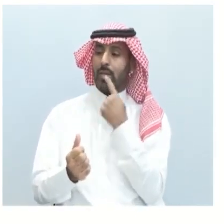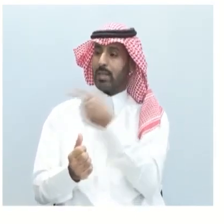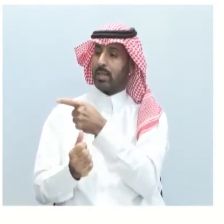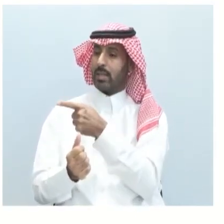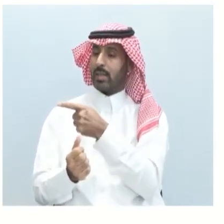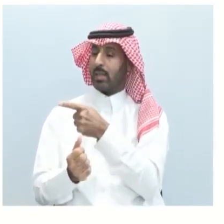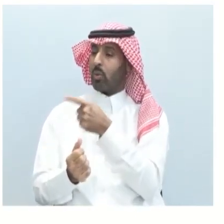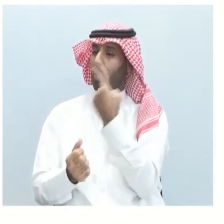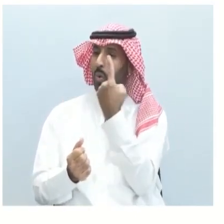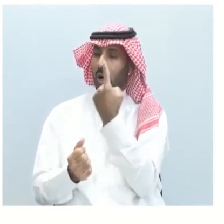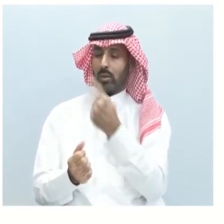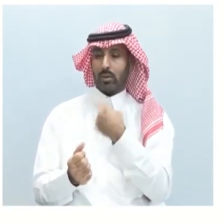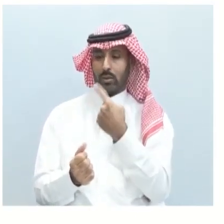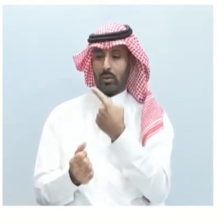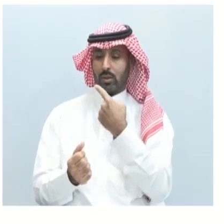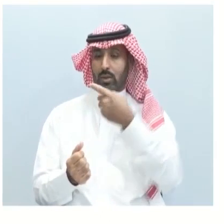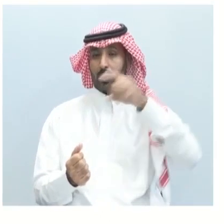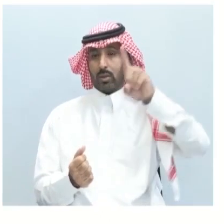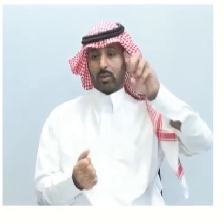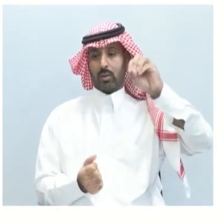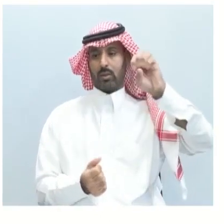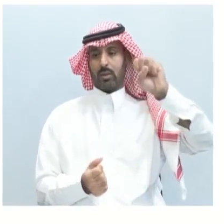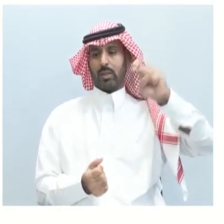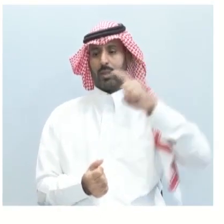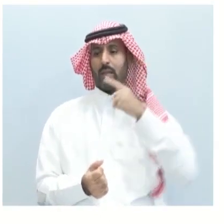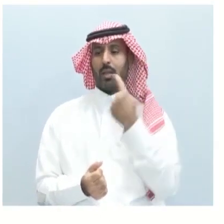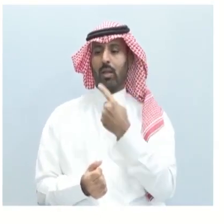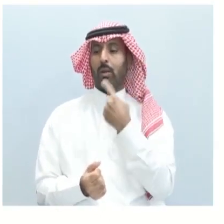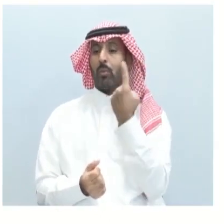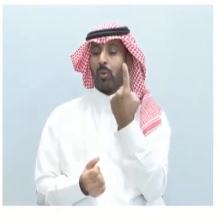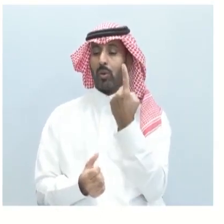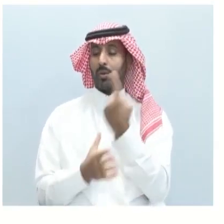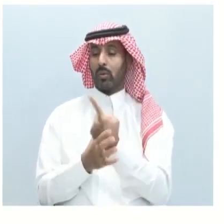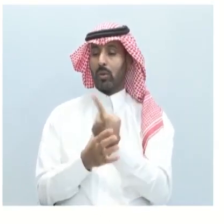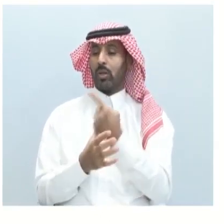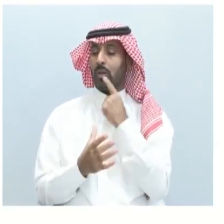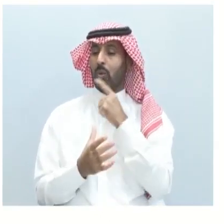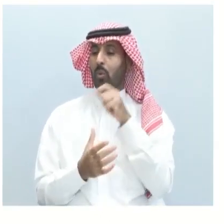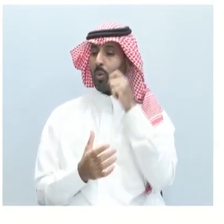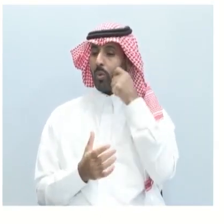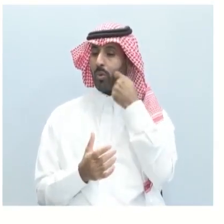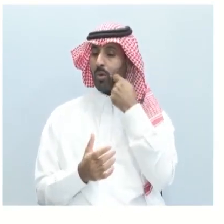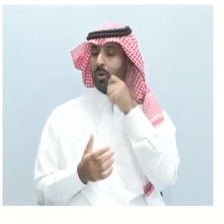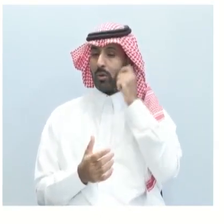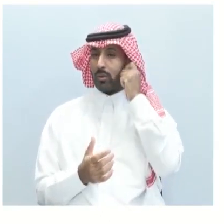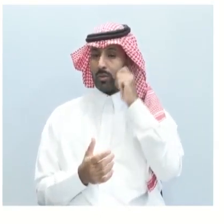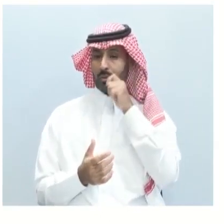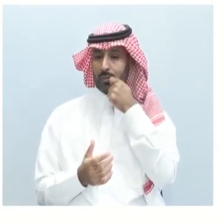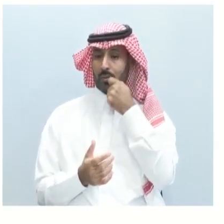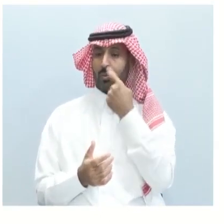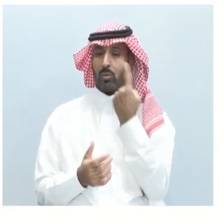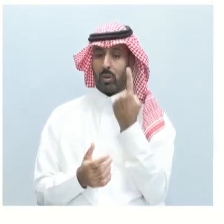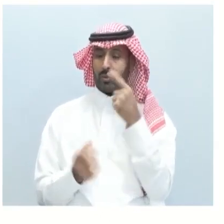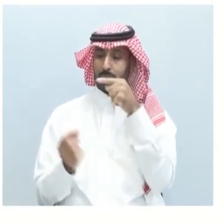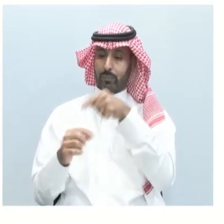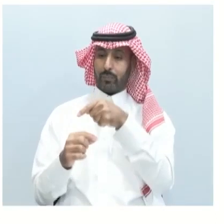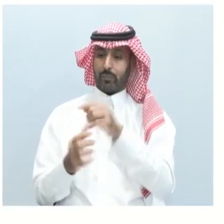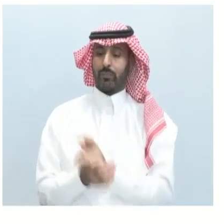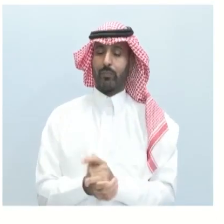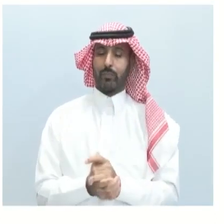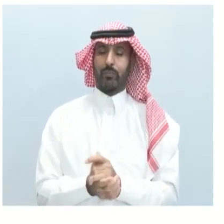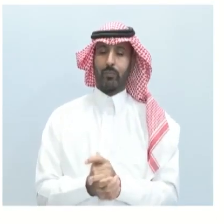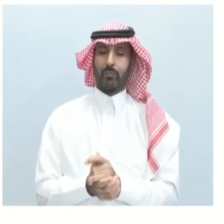does need to find a job soon. And here, be careful when we used the emphatic do here, or